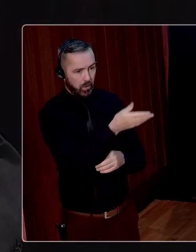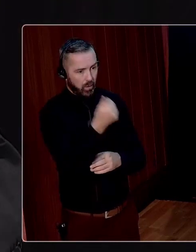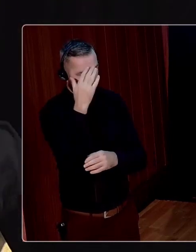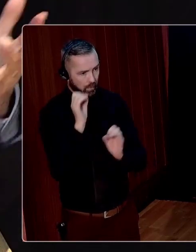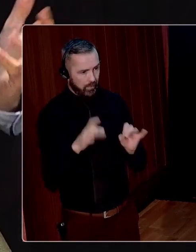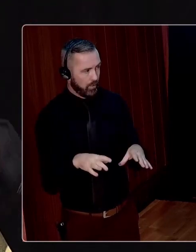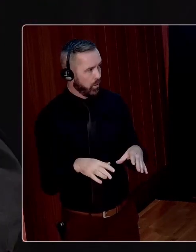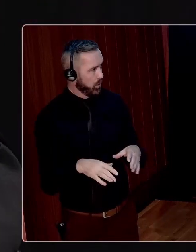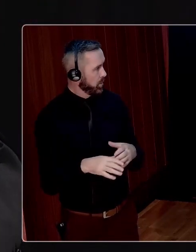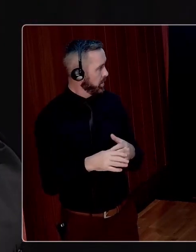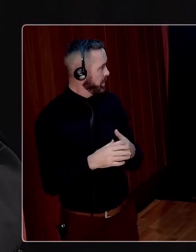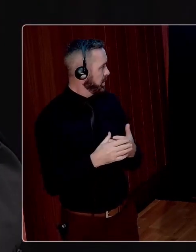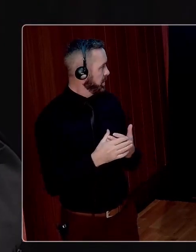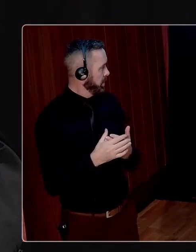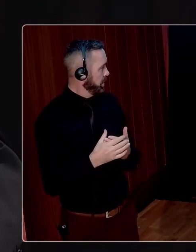course,